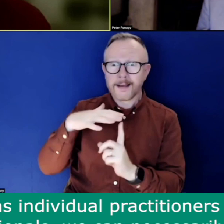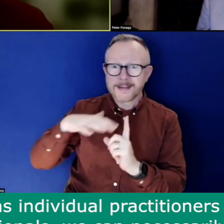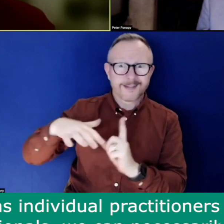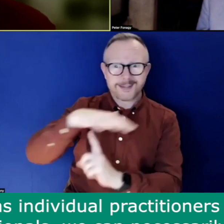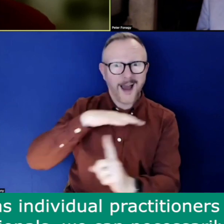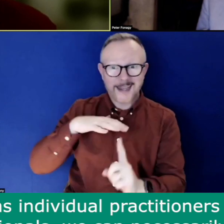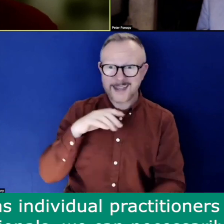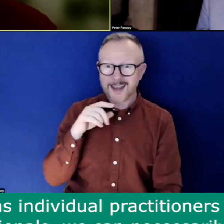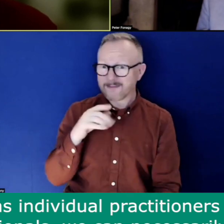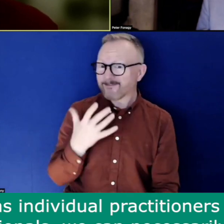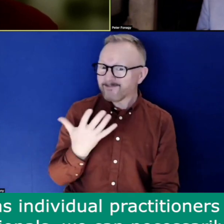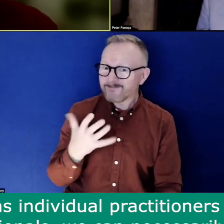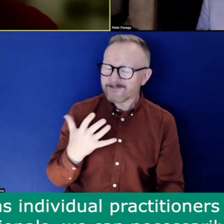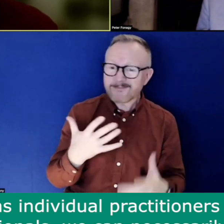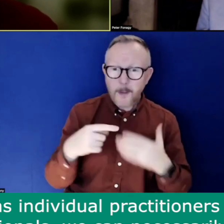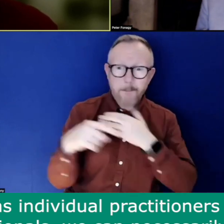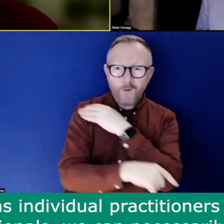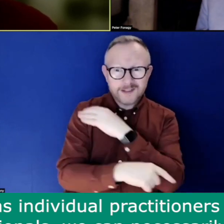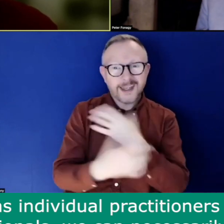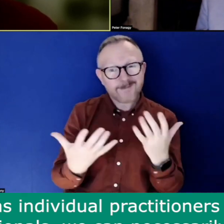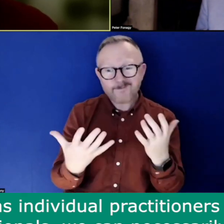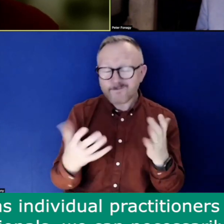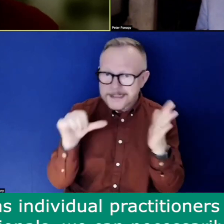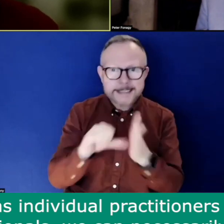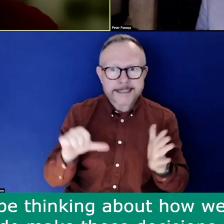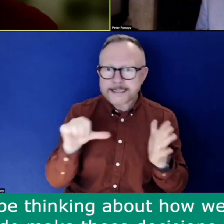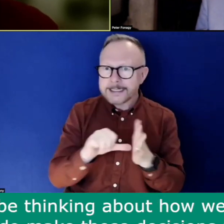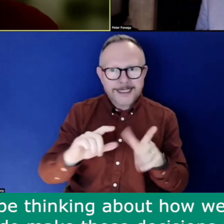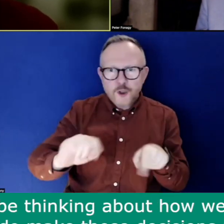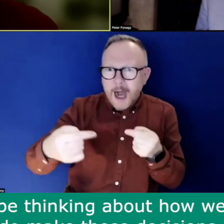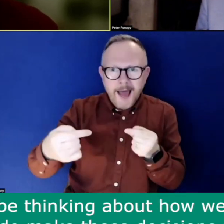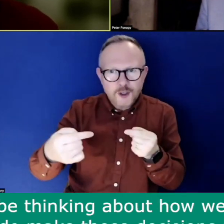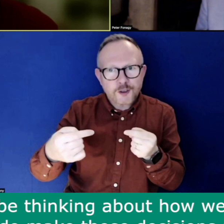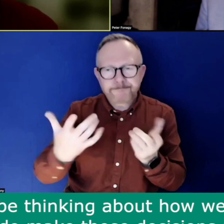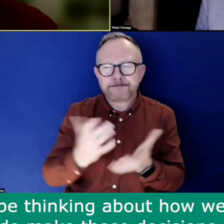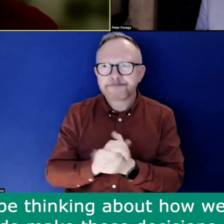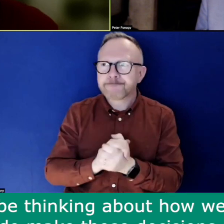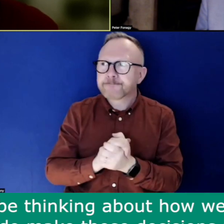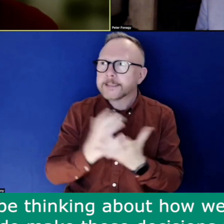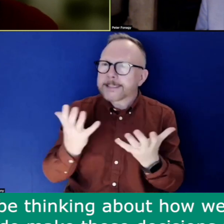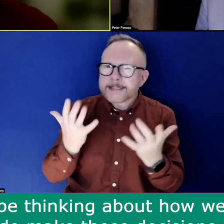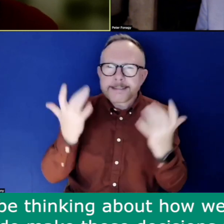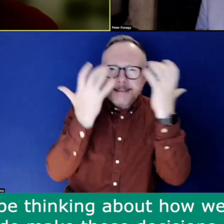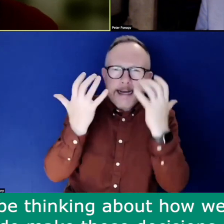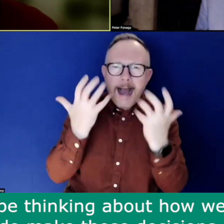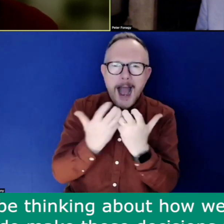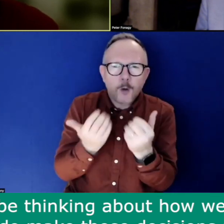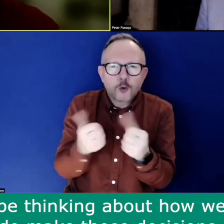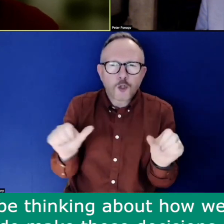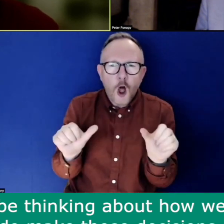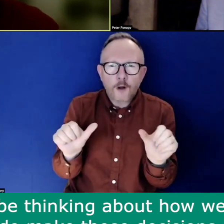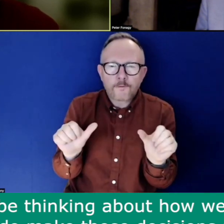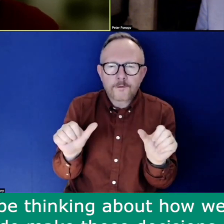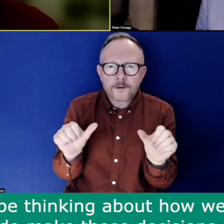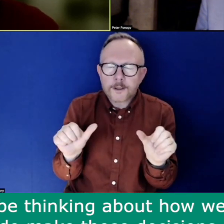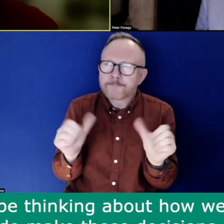of health professionals we can necessarily solve, but I think we have to be thinking about how we can